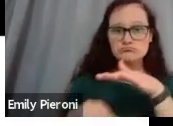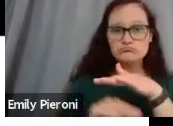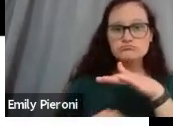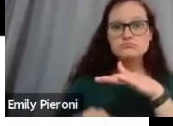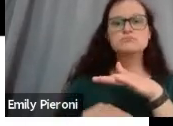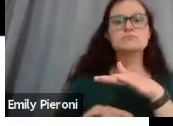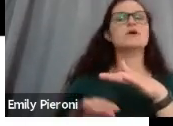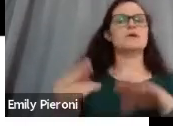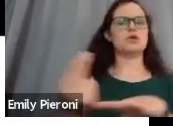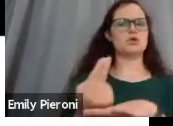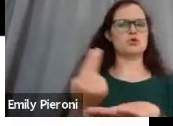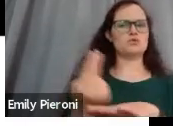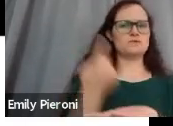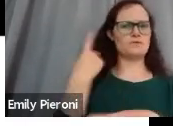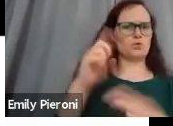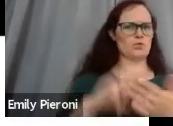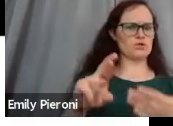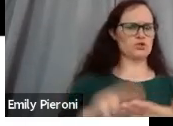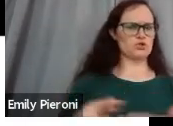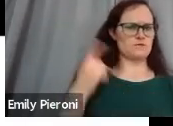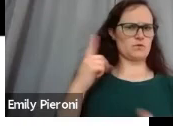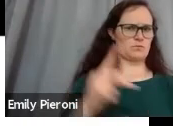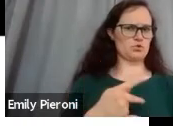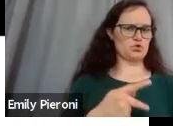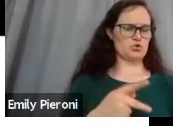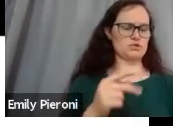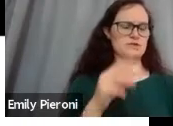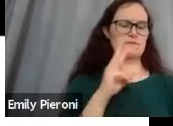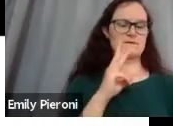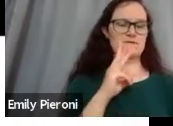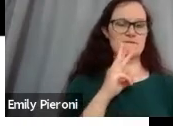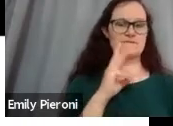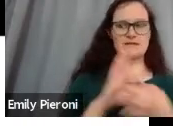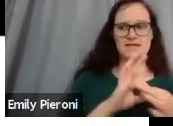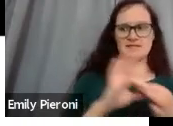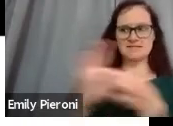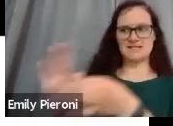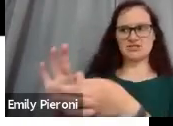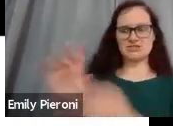So we have connections with Texas